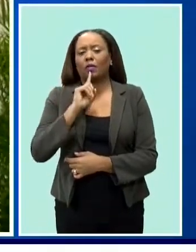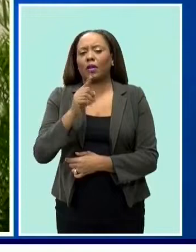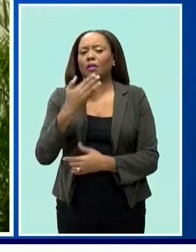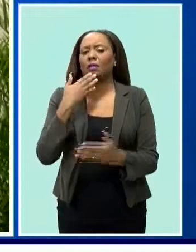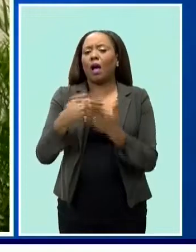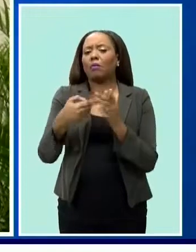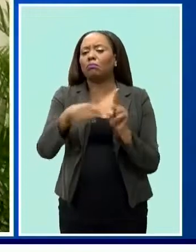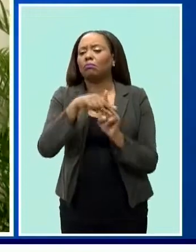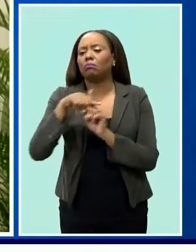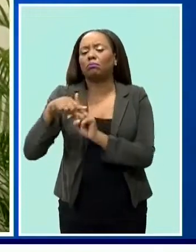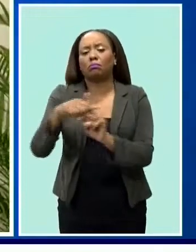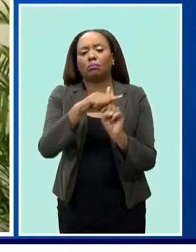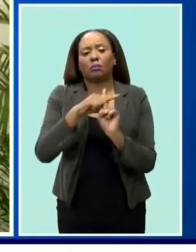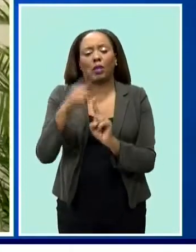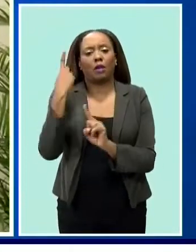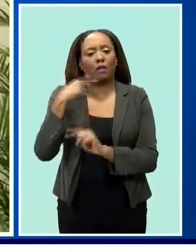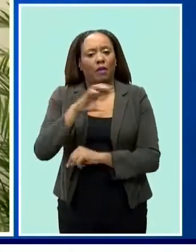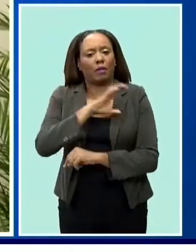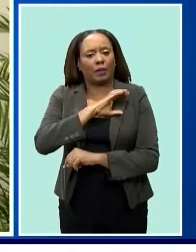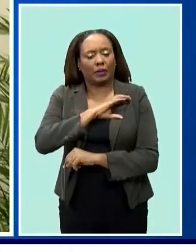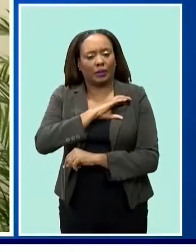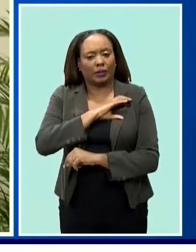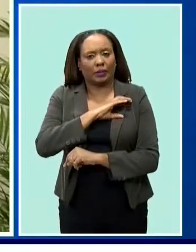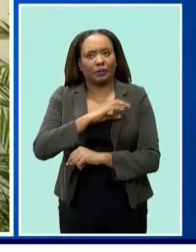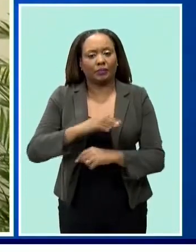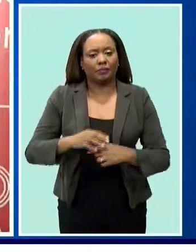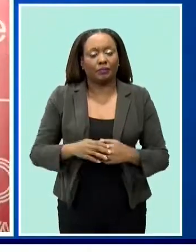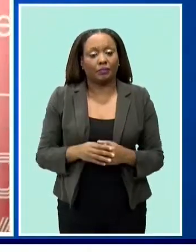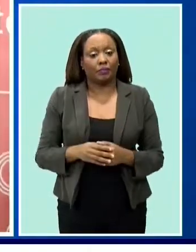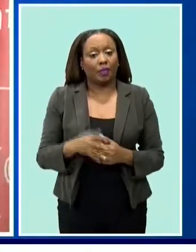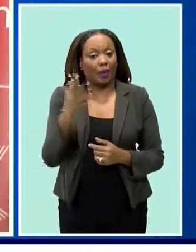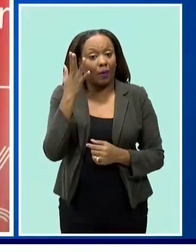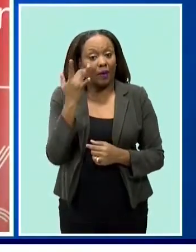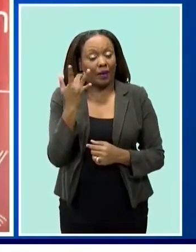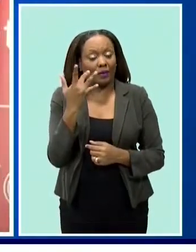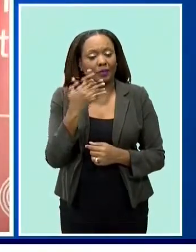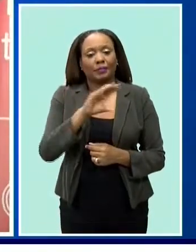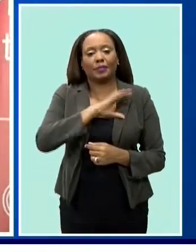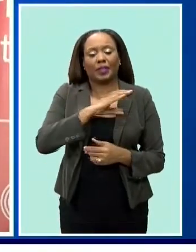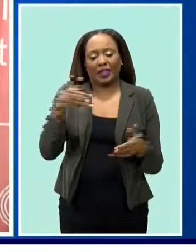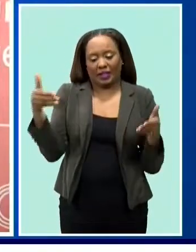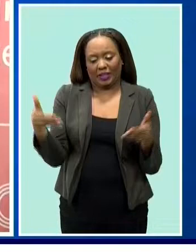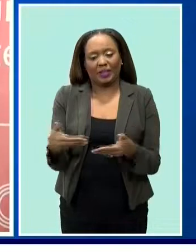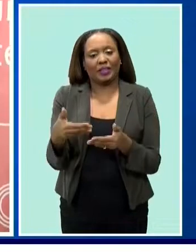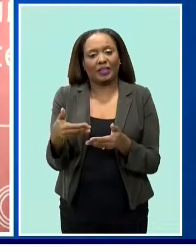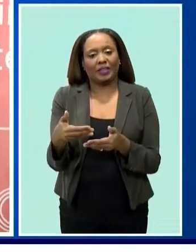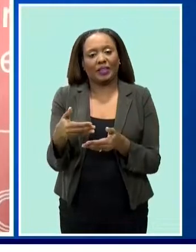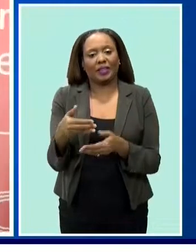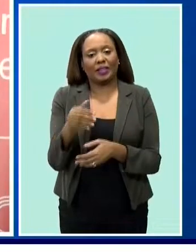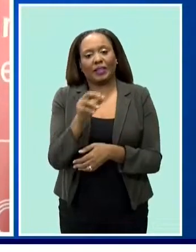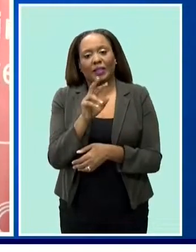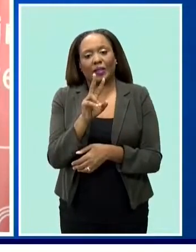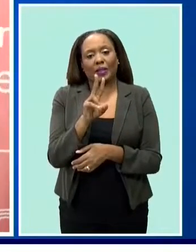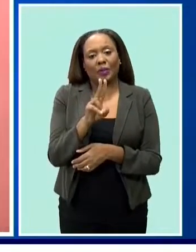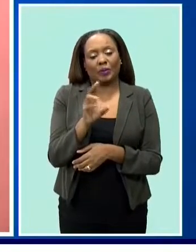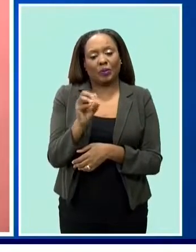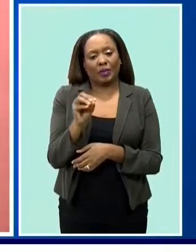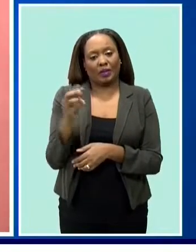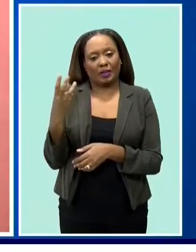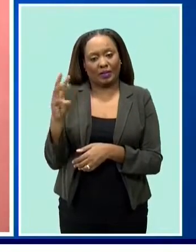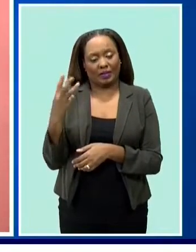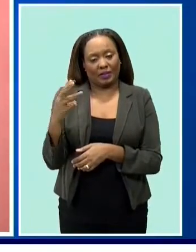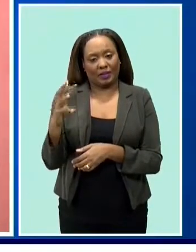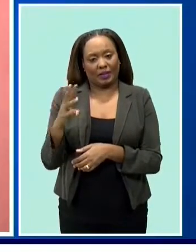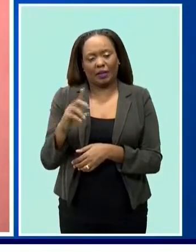force's broader community policing efforts. Since it was introduced to the force by their British counterparts in 2016, it has